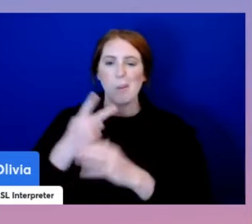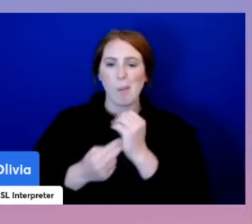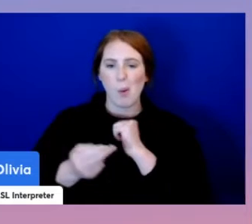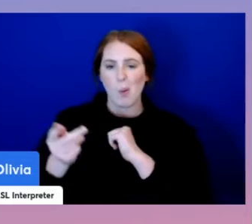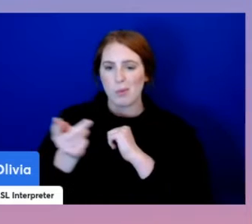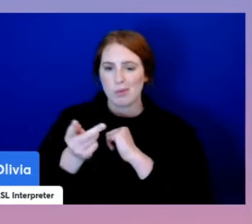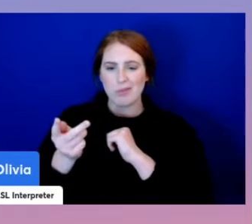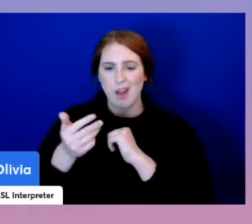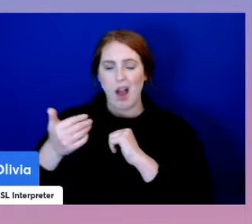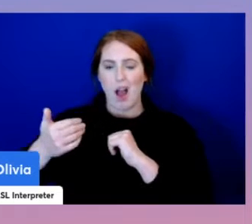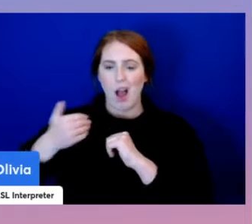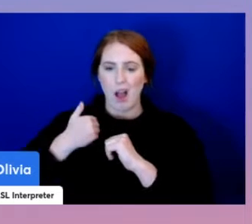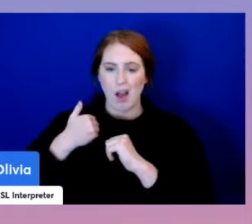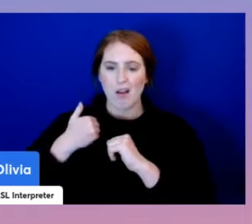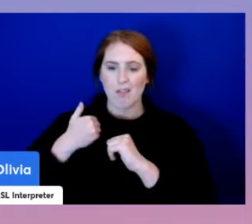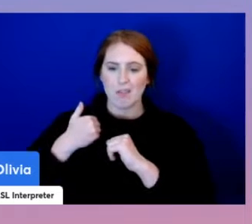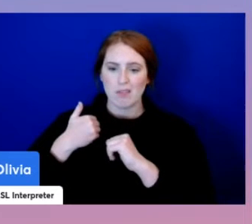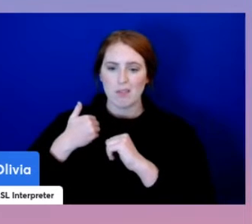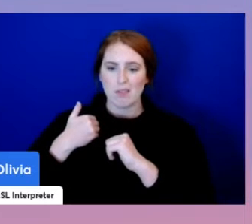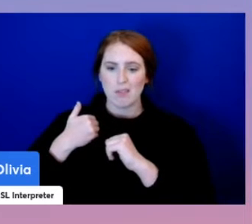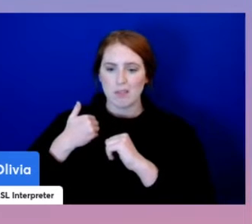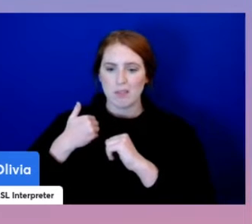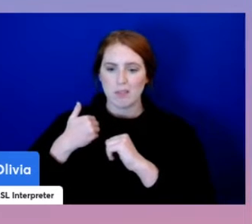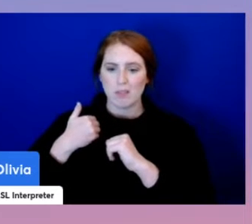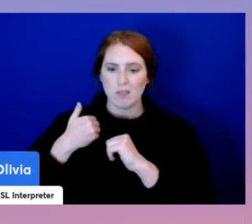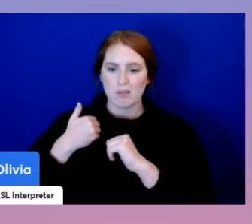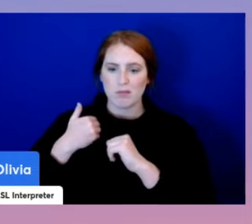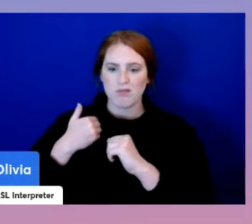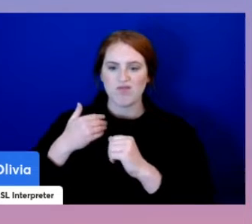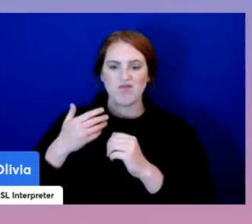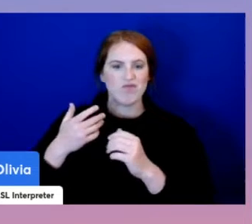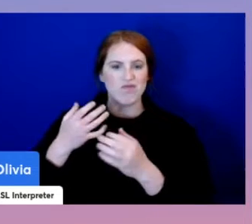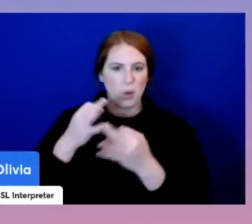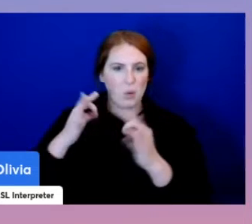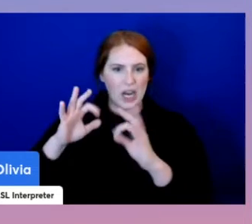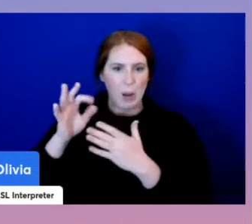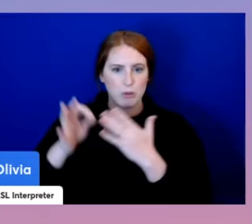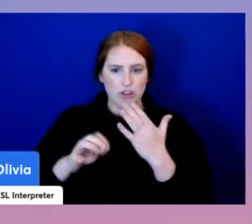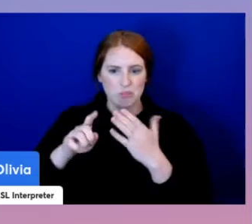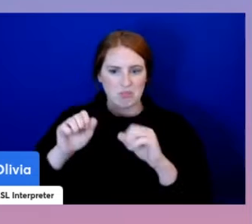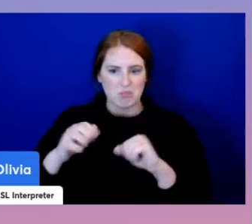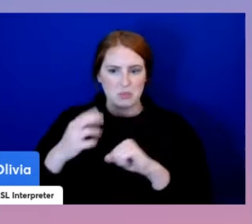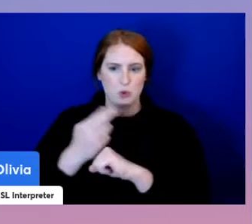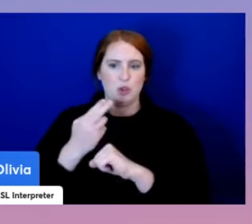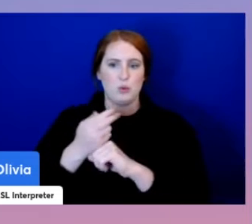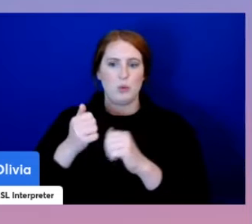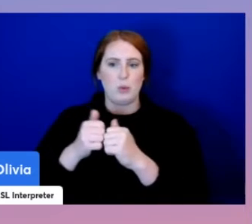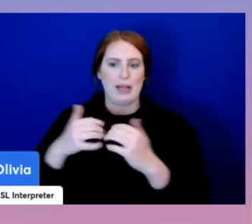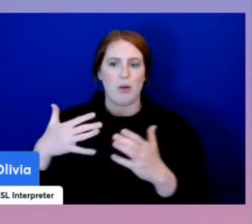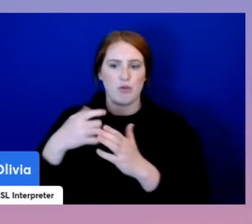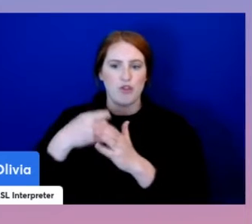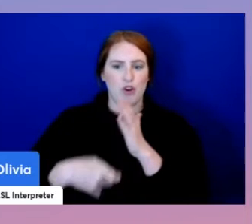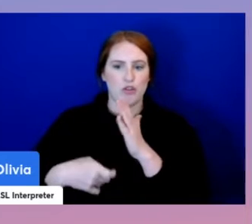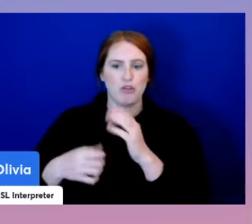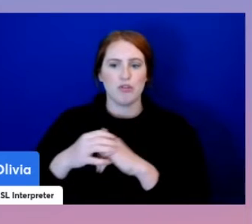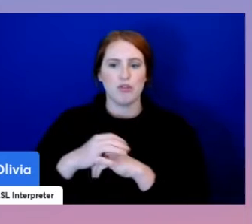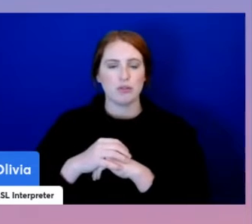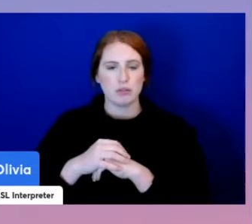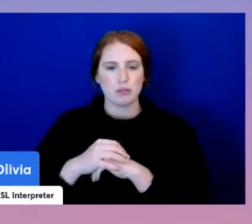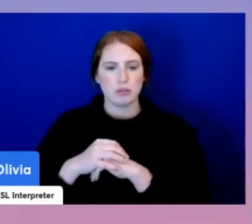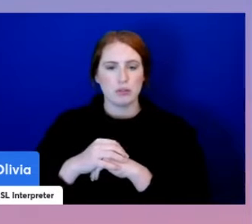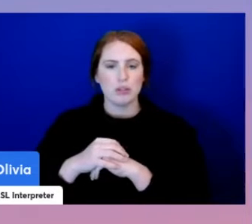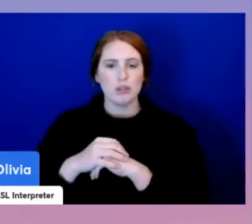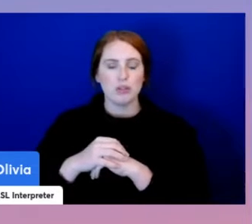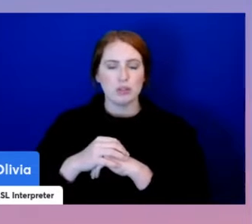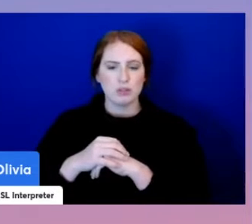a free version that you can use for free. And also HCP Vault can